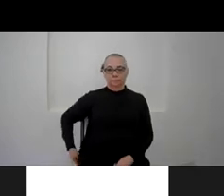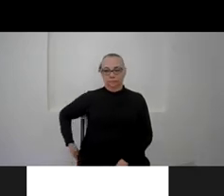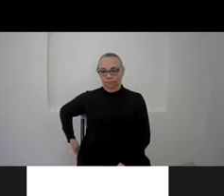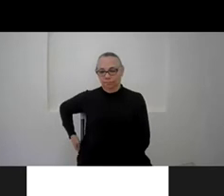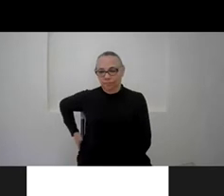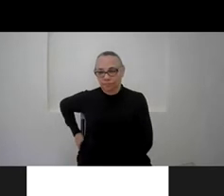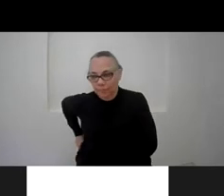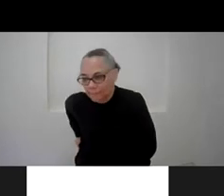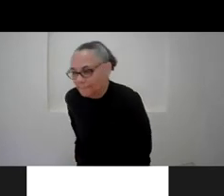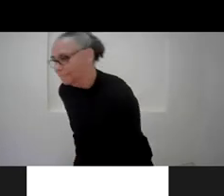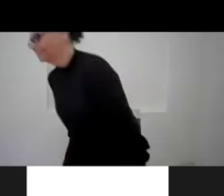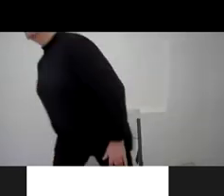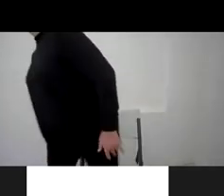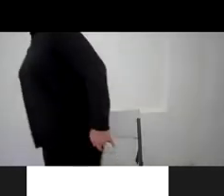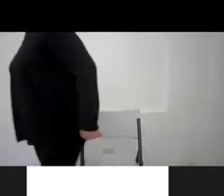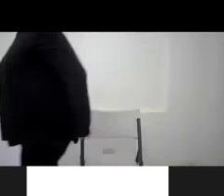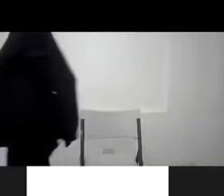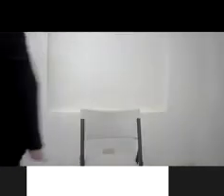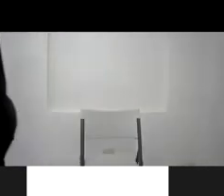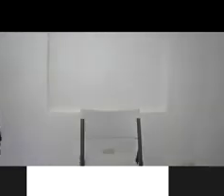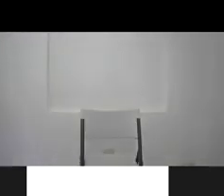Oh, yes, it does.